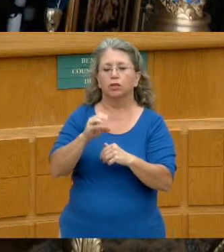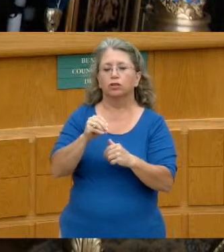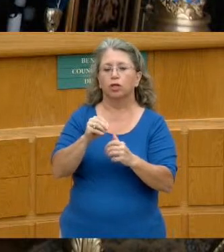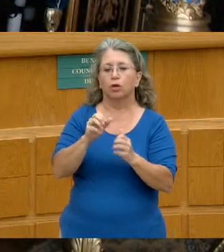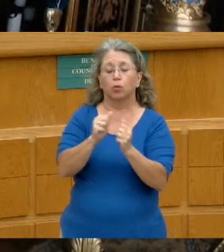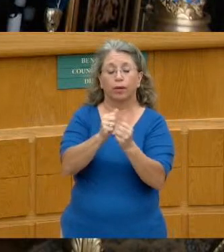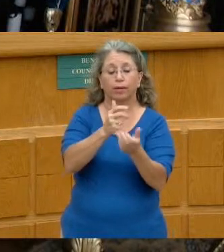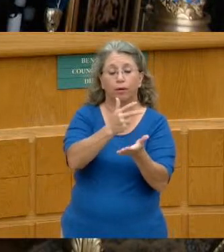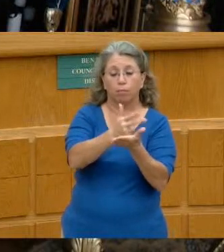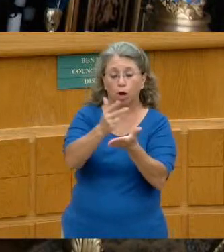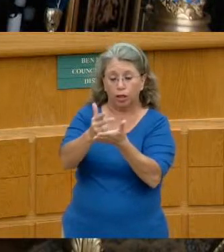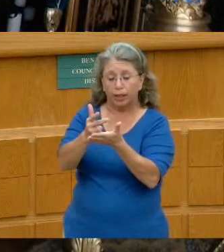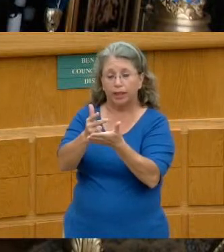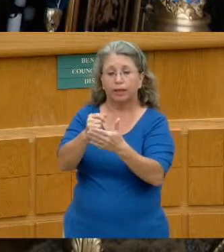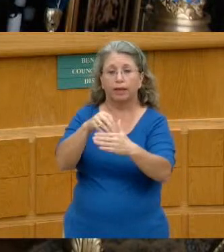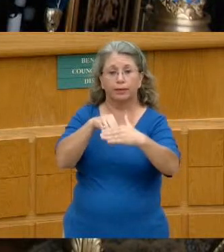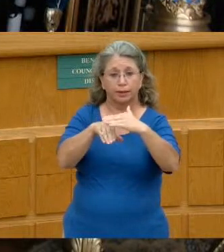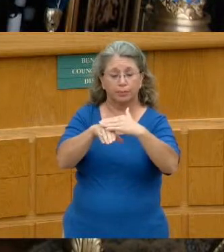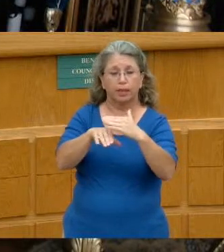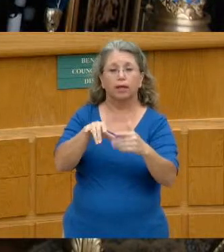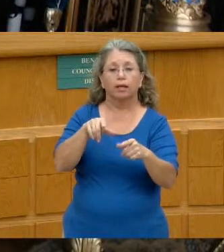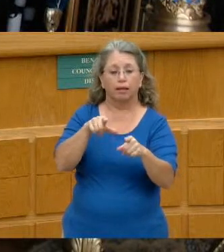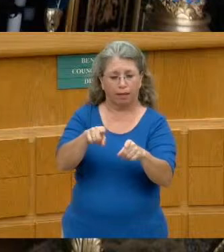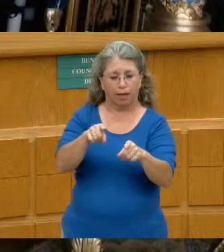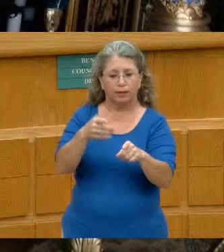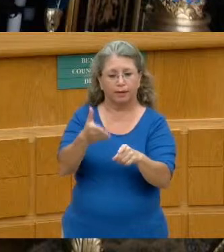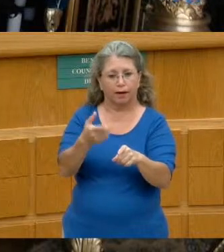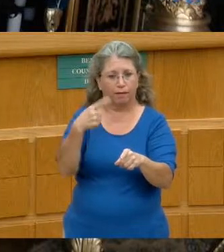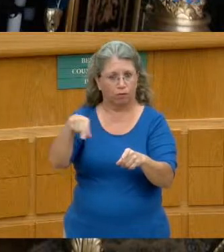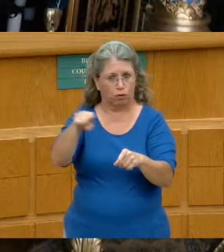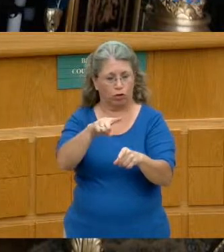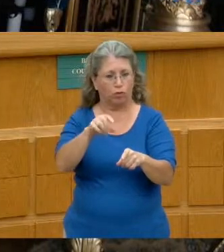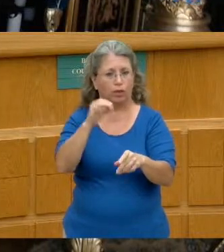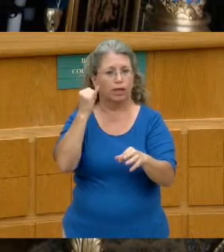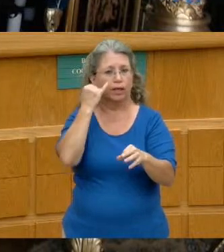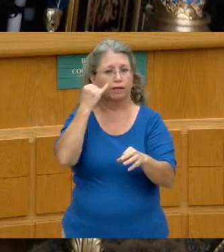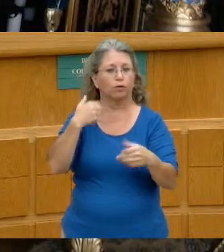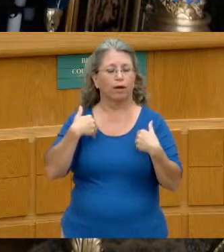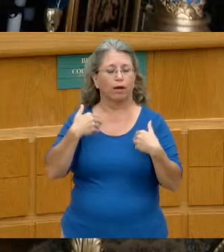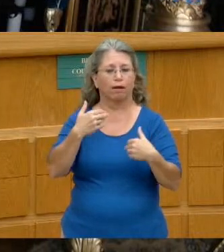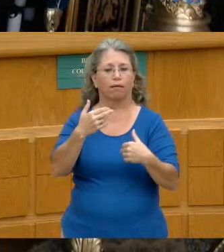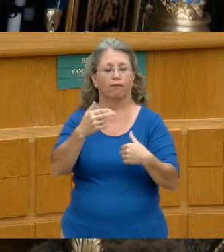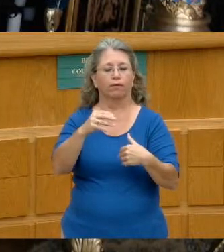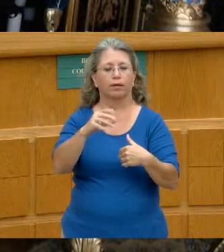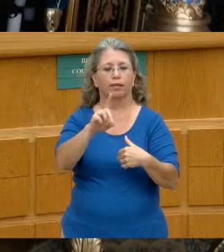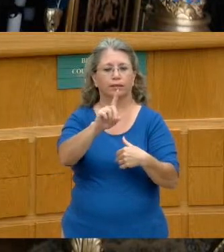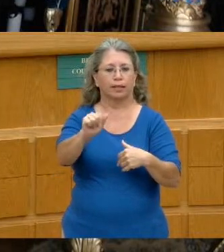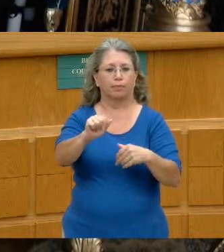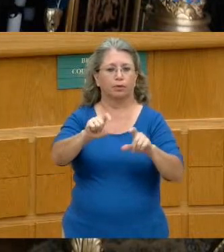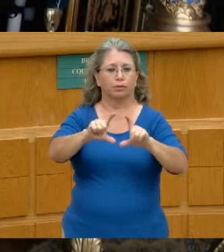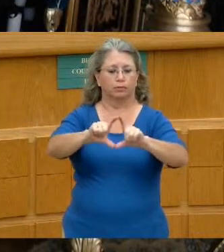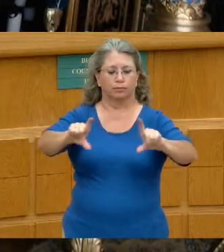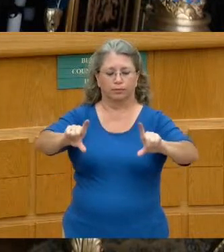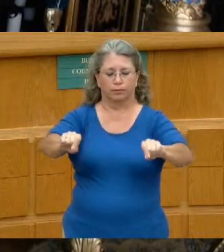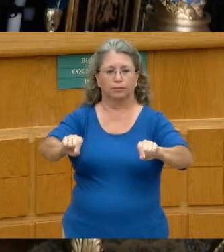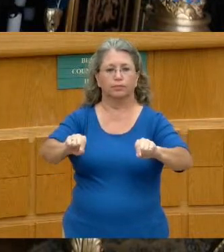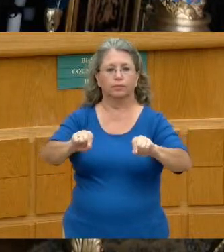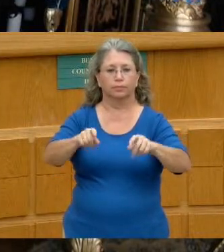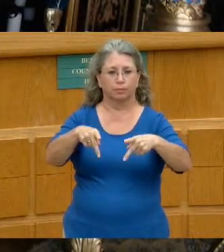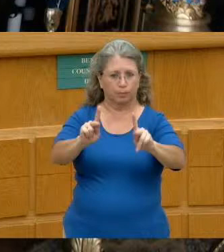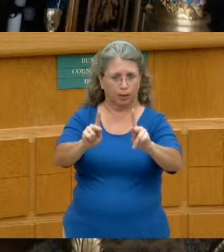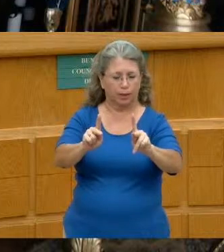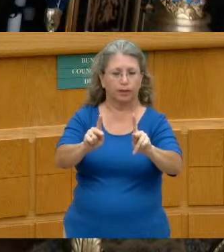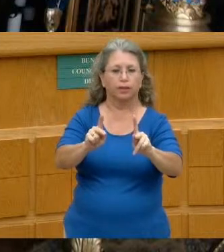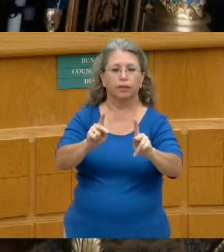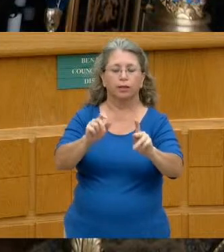accessibility, those accommodations are there for you. And if you have any questions whatsoever, don't hesitate to contact us at